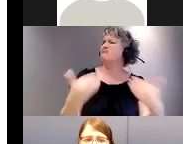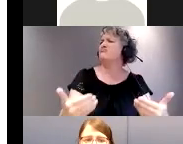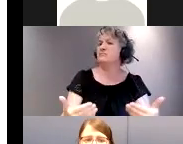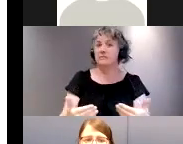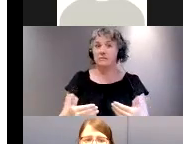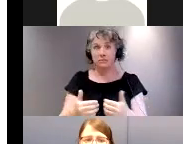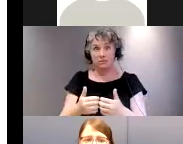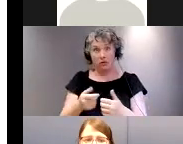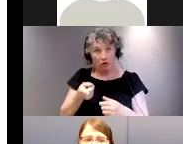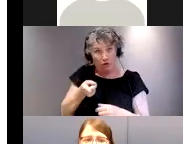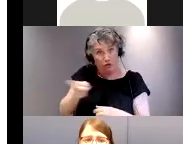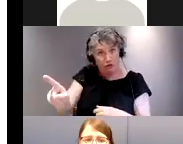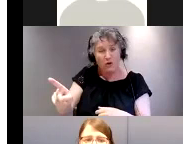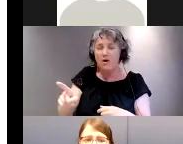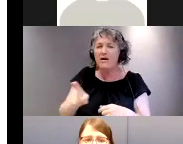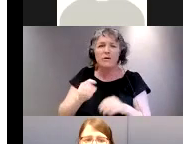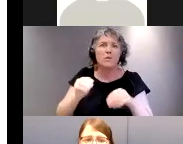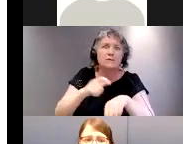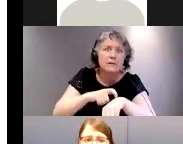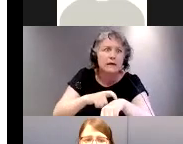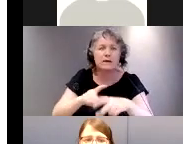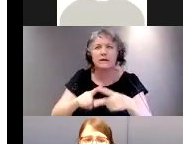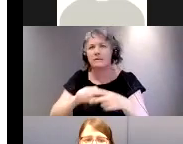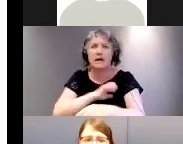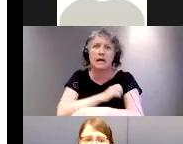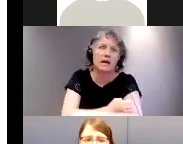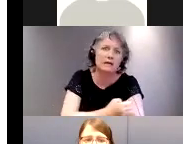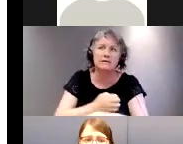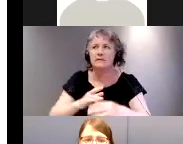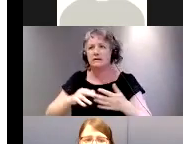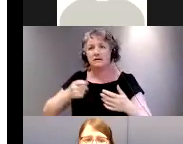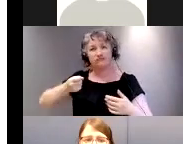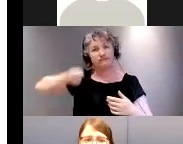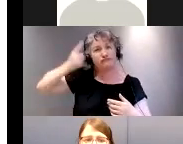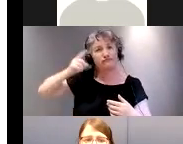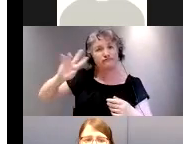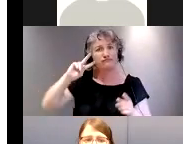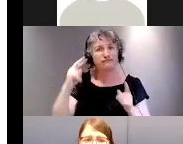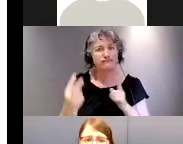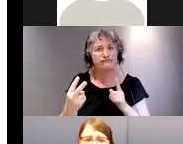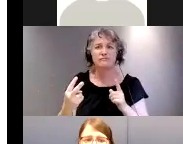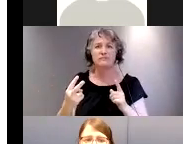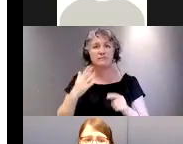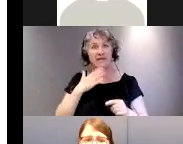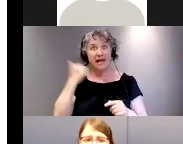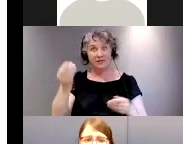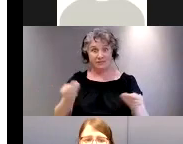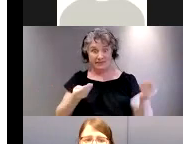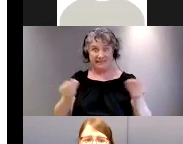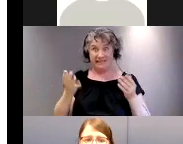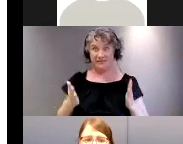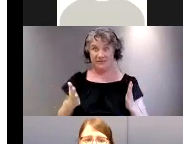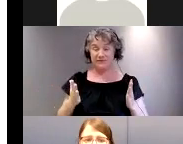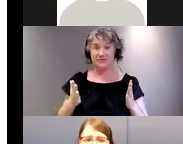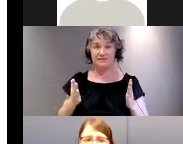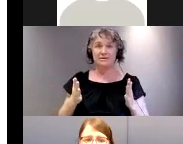malicious. It is just lack of time, lack of energy, lack of understanding. But the elder mediation or the elder mediator in the room